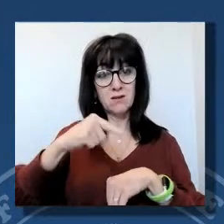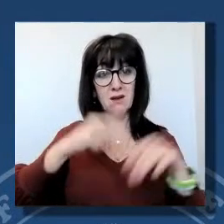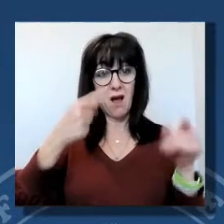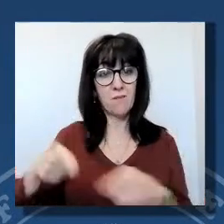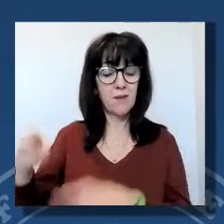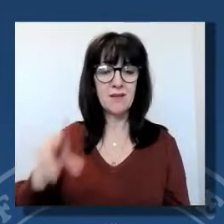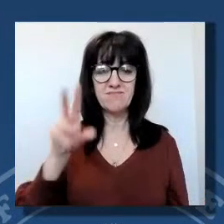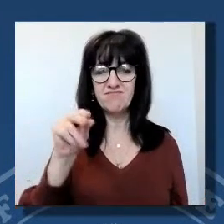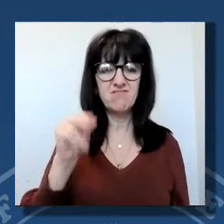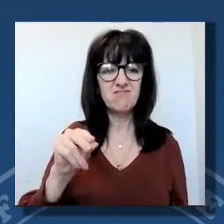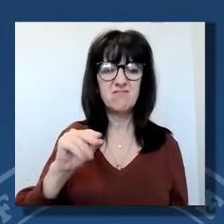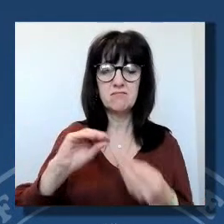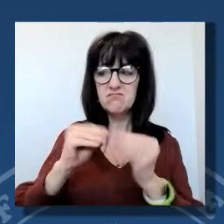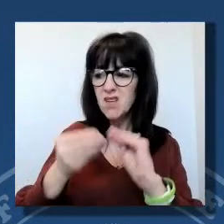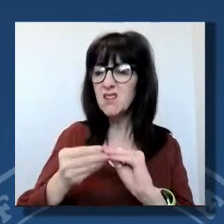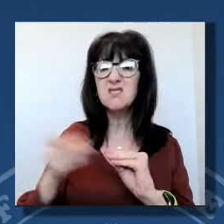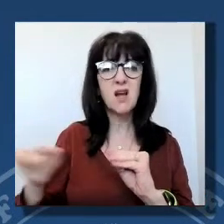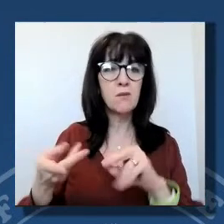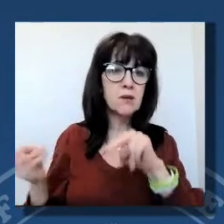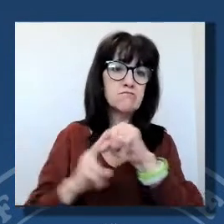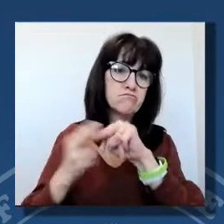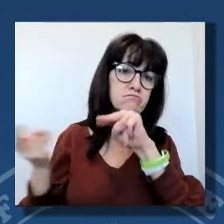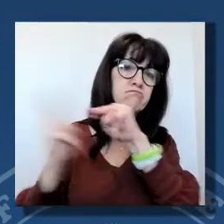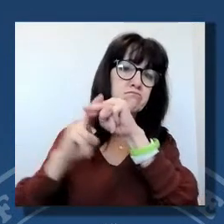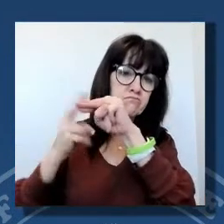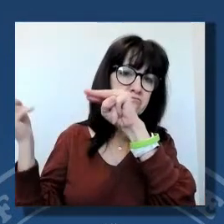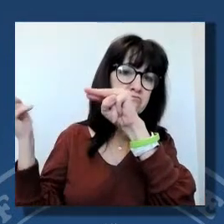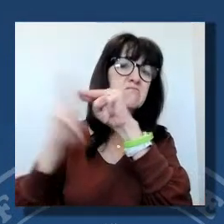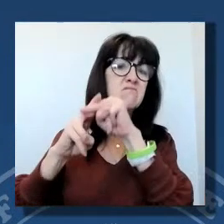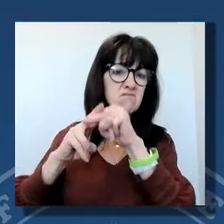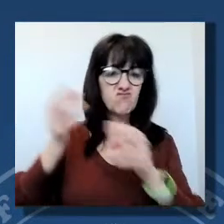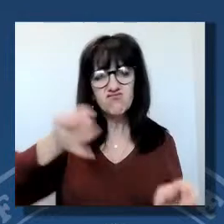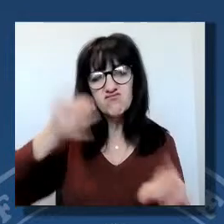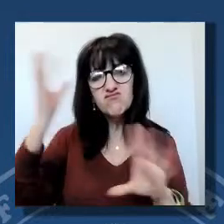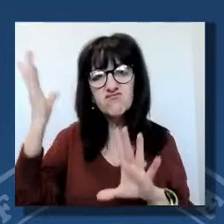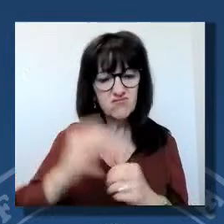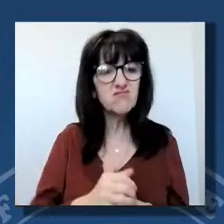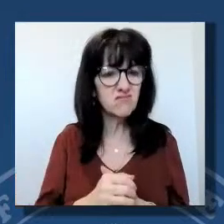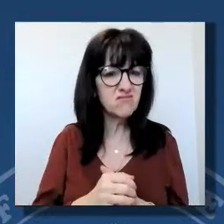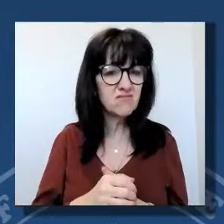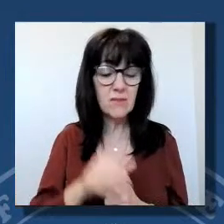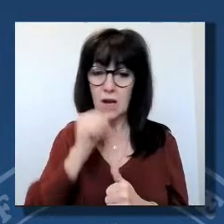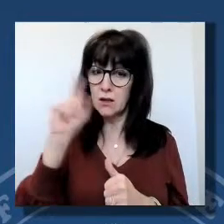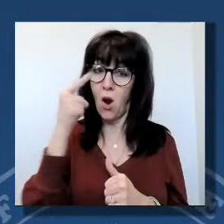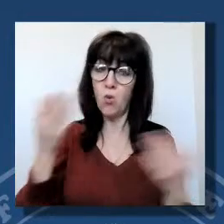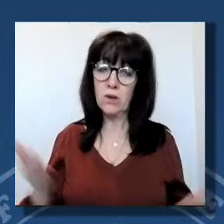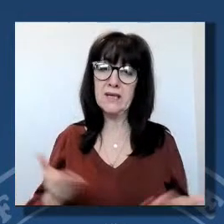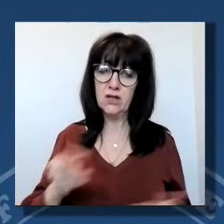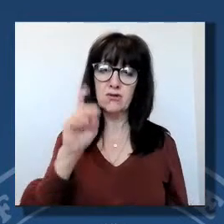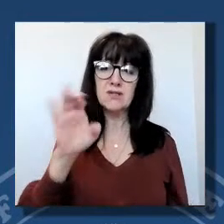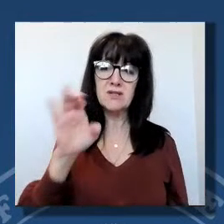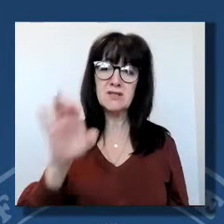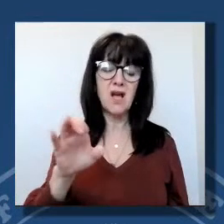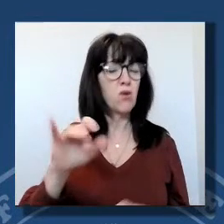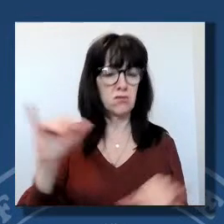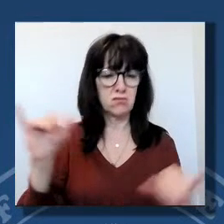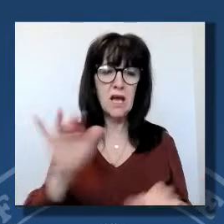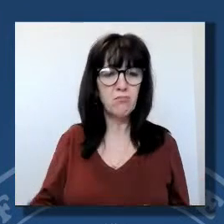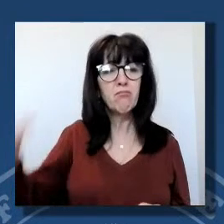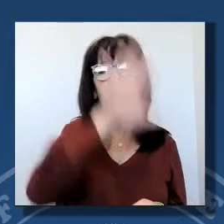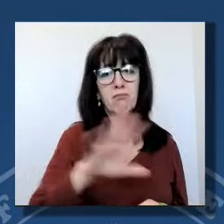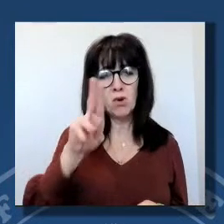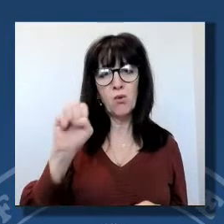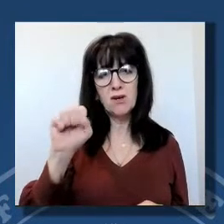injury crashes continues to increase each and every year, not just here in Delaware, but nationally as well. And as of last